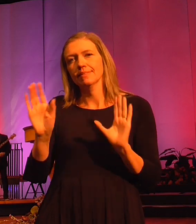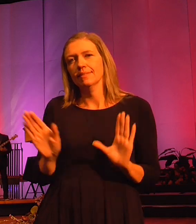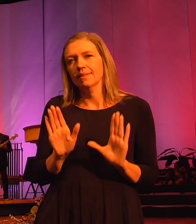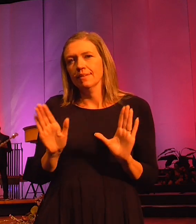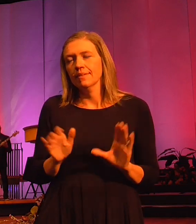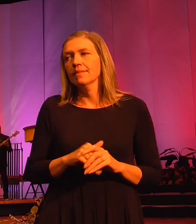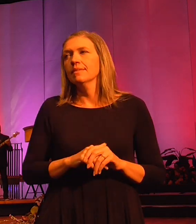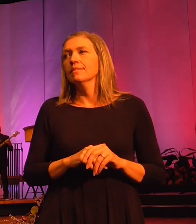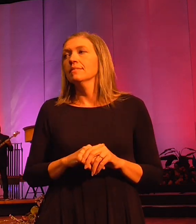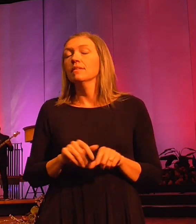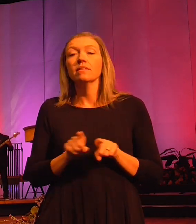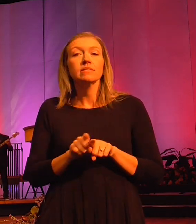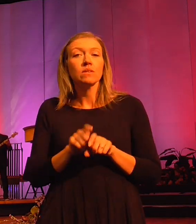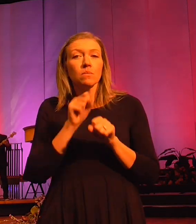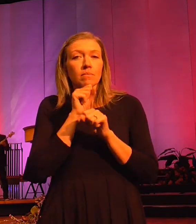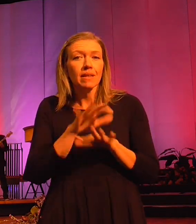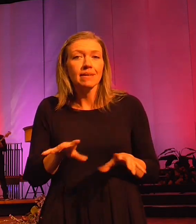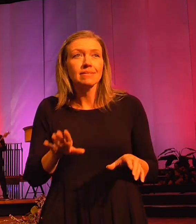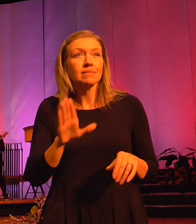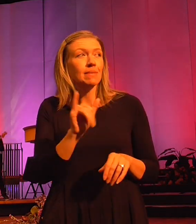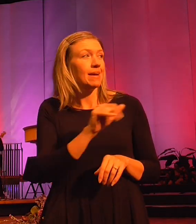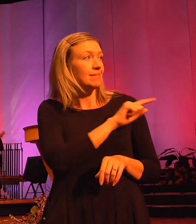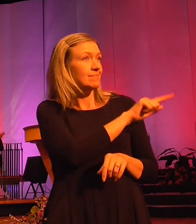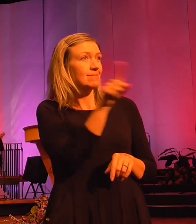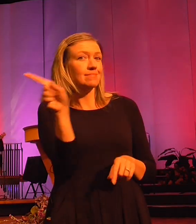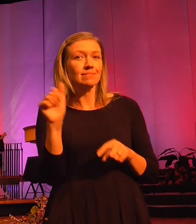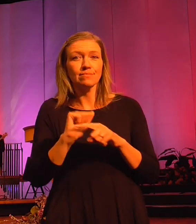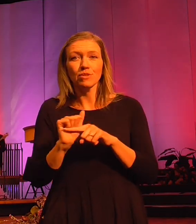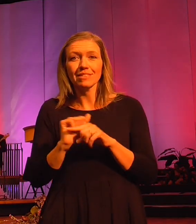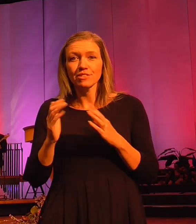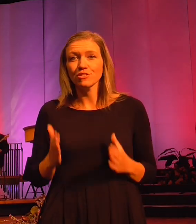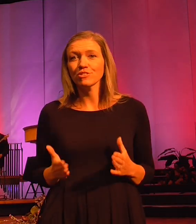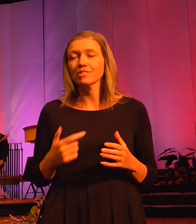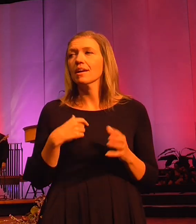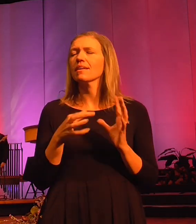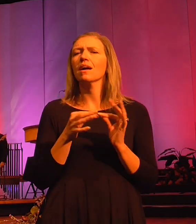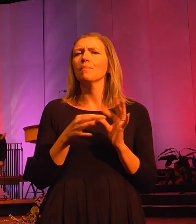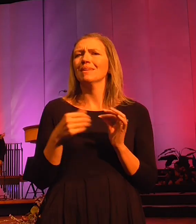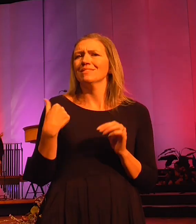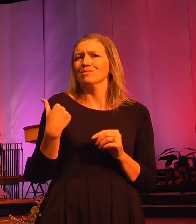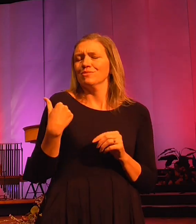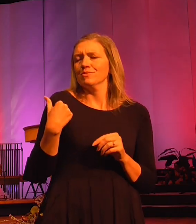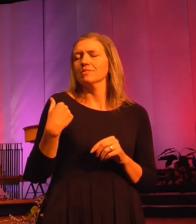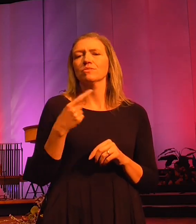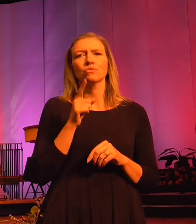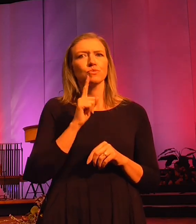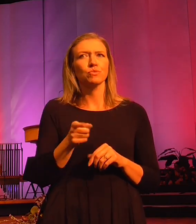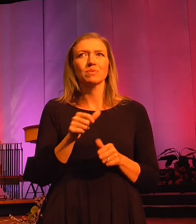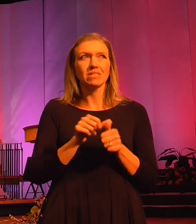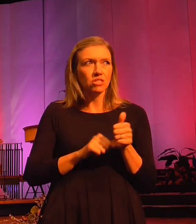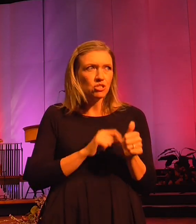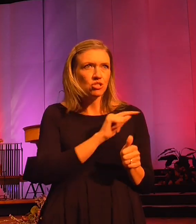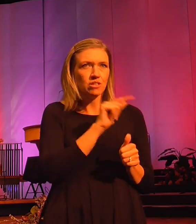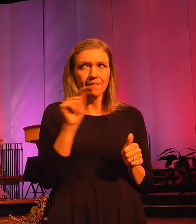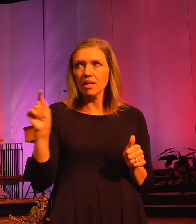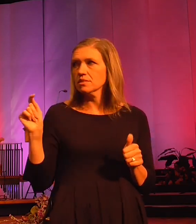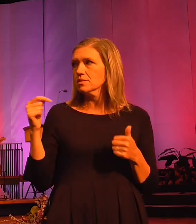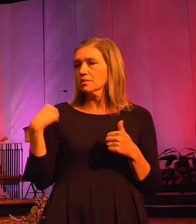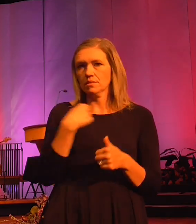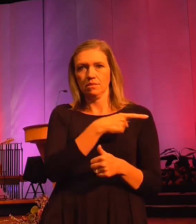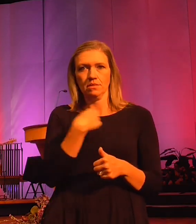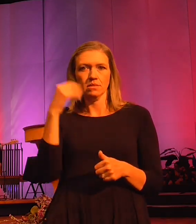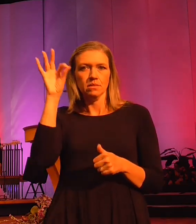Sunday. And we're also blessed by all those practitioners. And I made the comment earlier, and it's true that each of us as